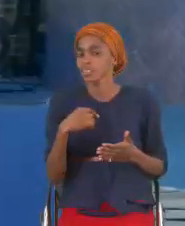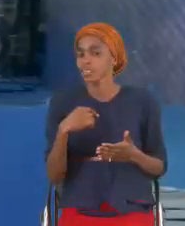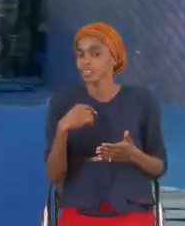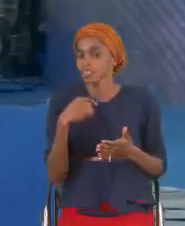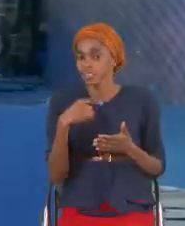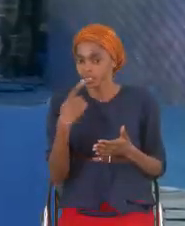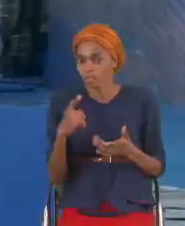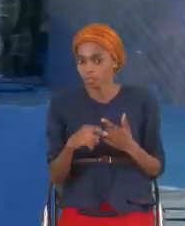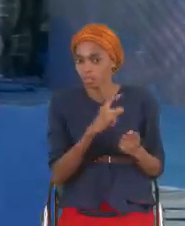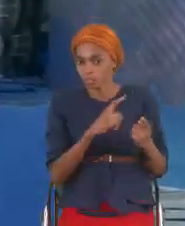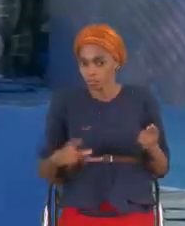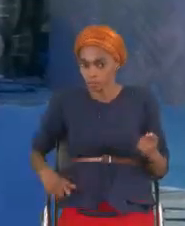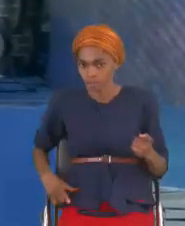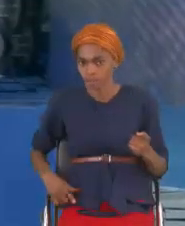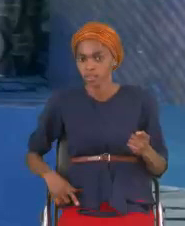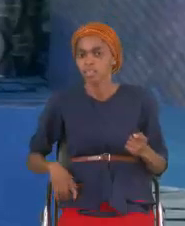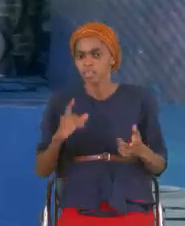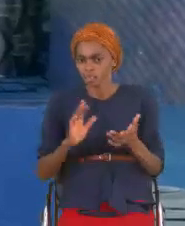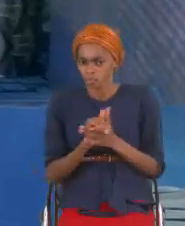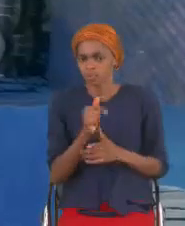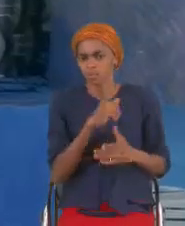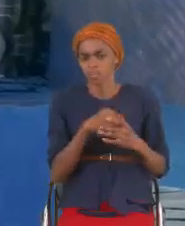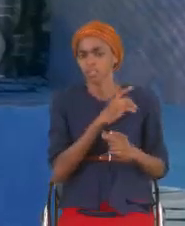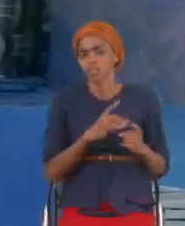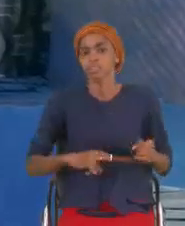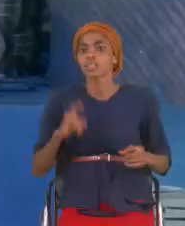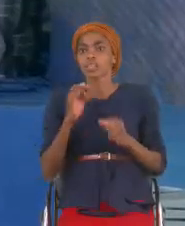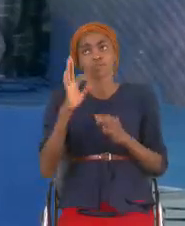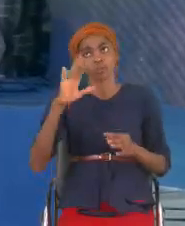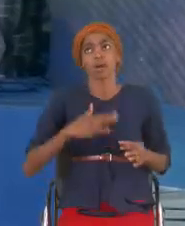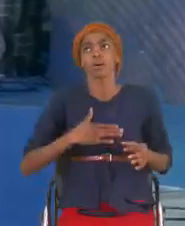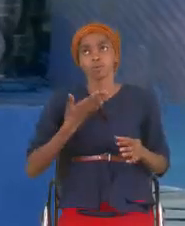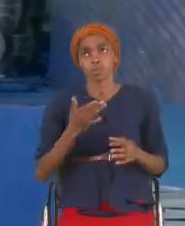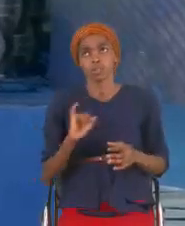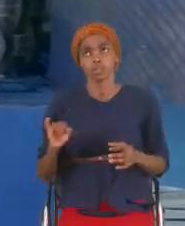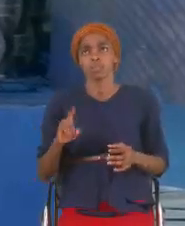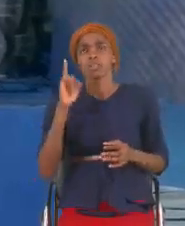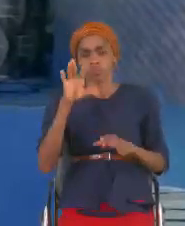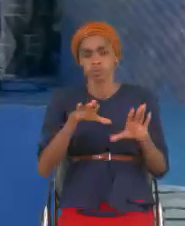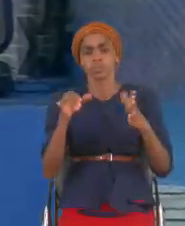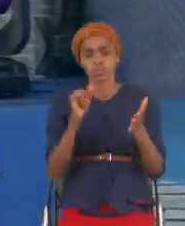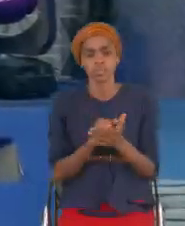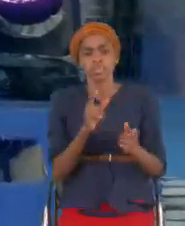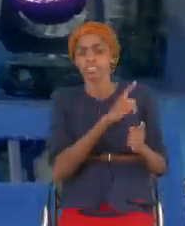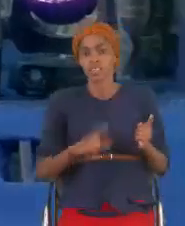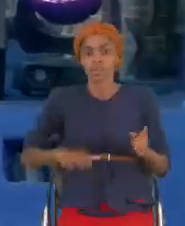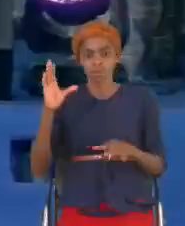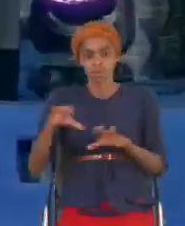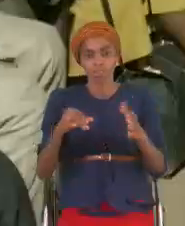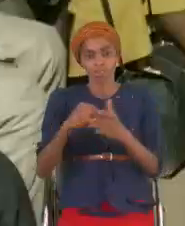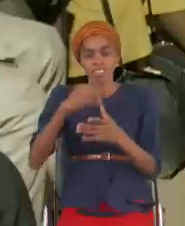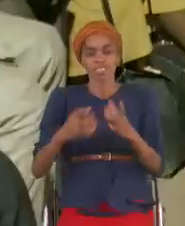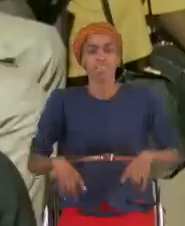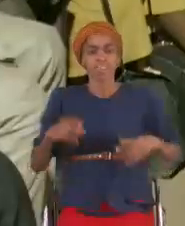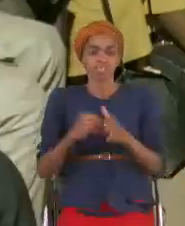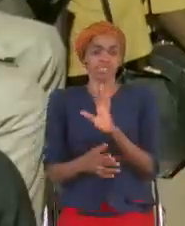the Lord. And he said, if you're willing, I know you can do it. The Lord can do it in your life tonight. And